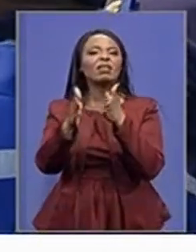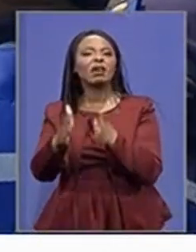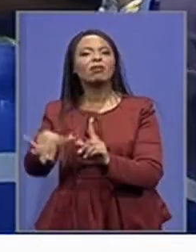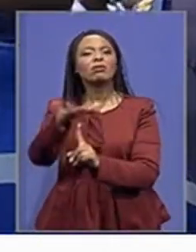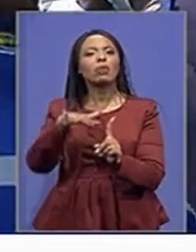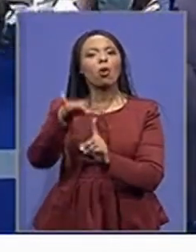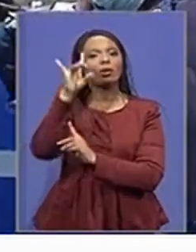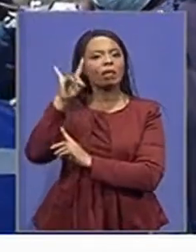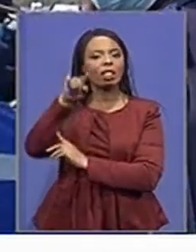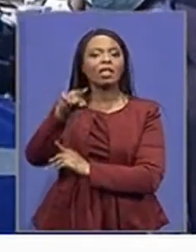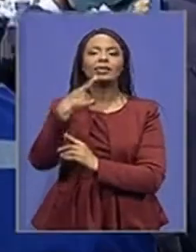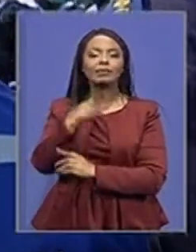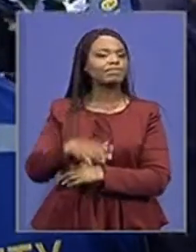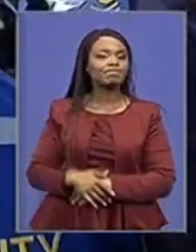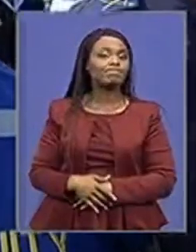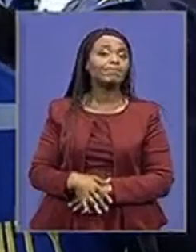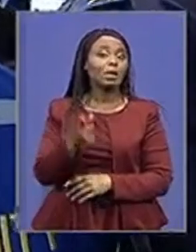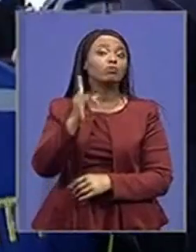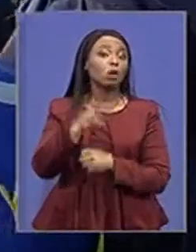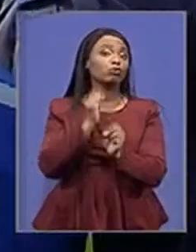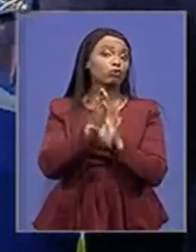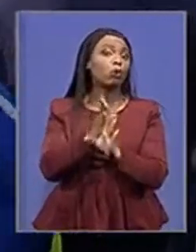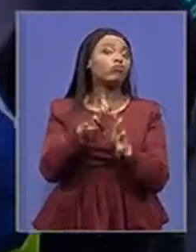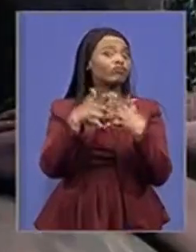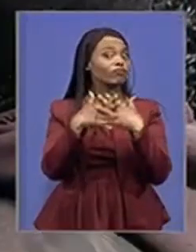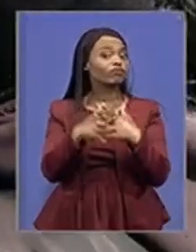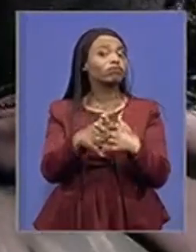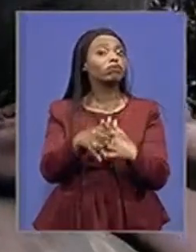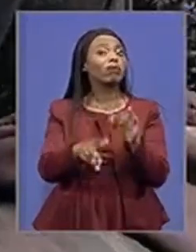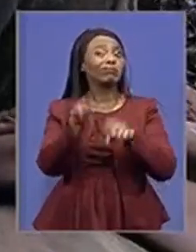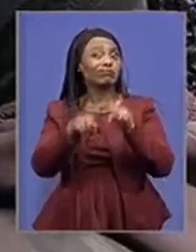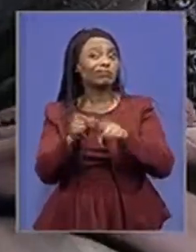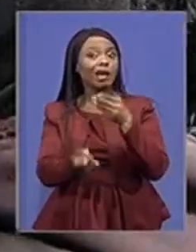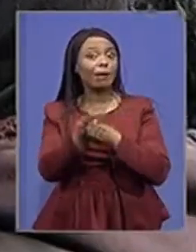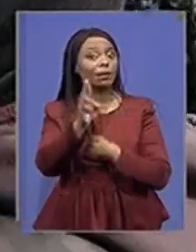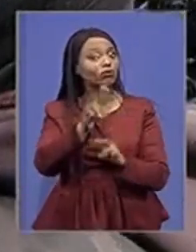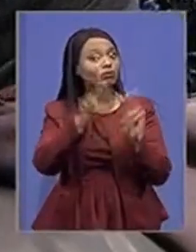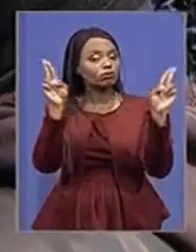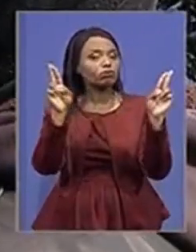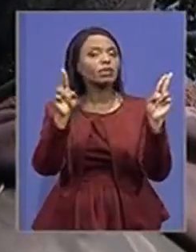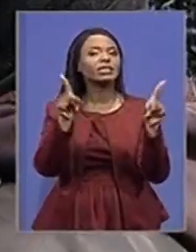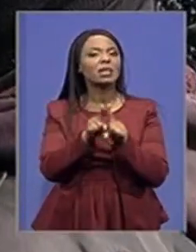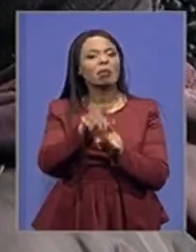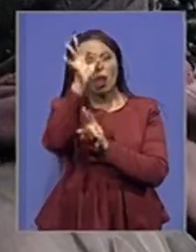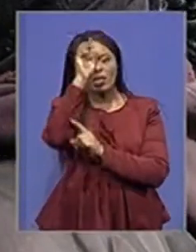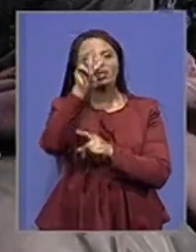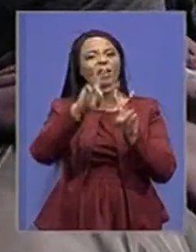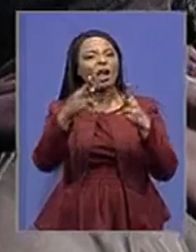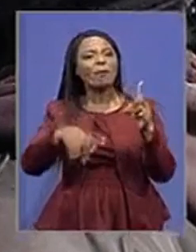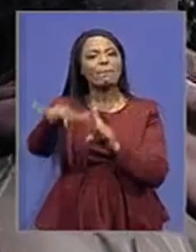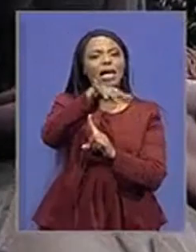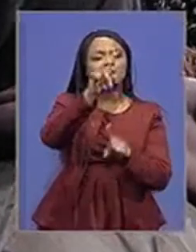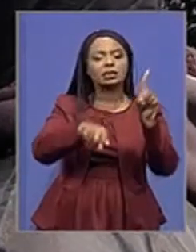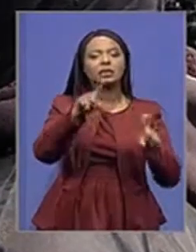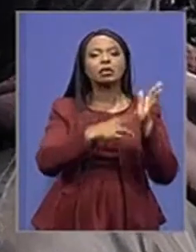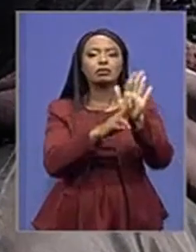gore dikhuduego ga di runye gape. Go begwa fa batlhankedi ba tsa matlhale ba rometswe kwa mafelong a farologaneng. Go akaretsa